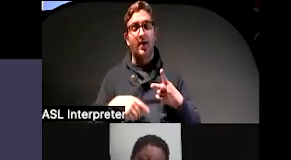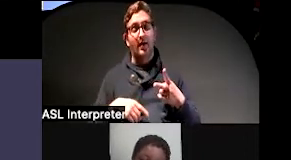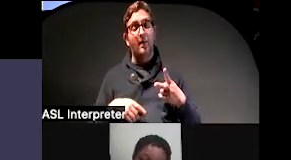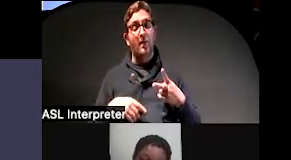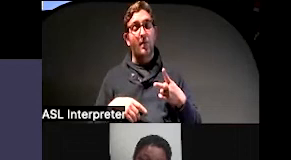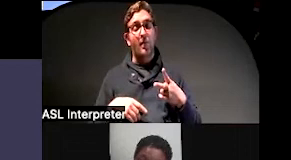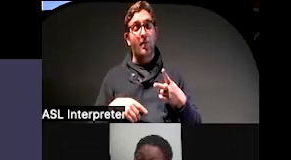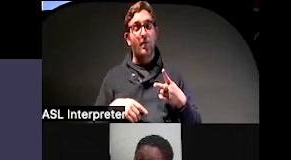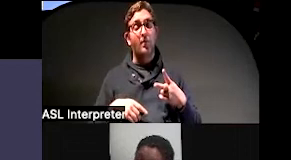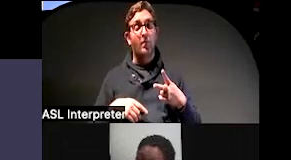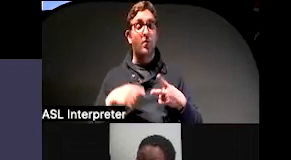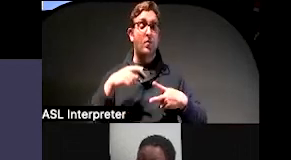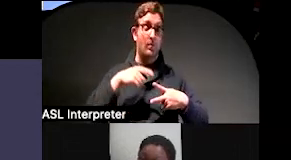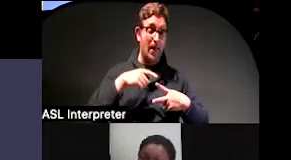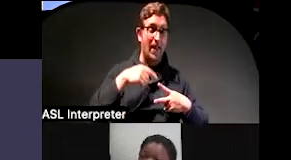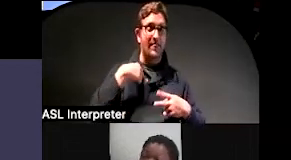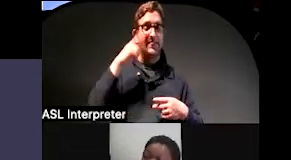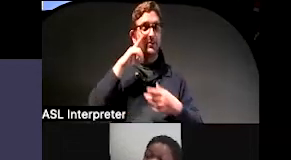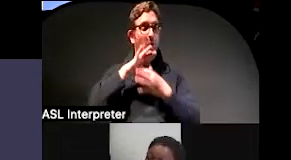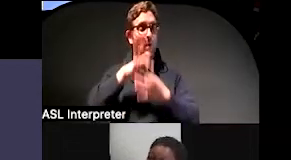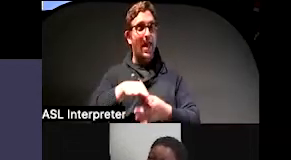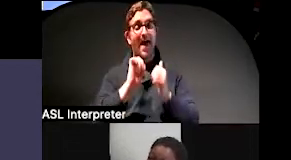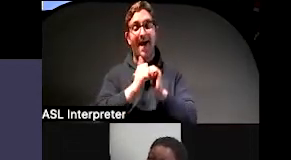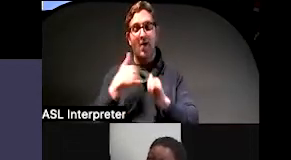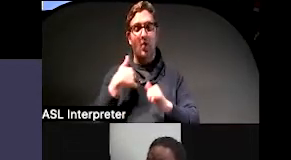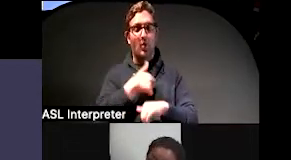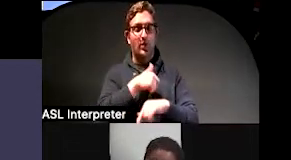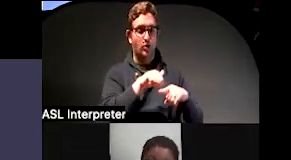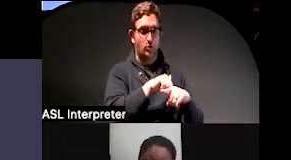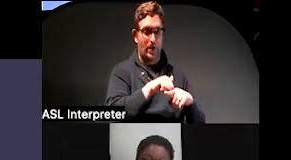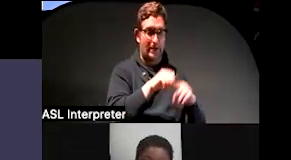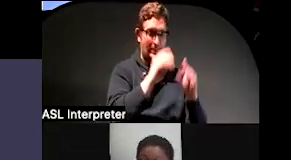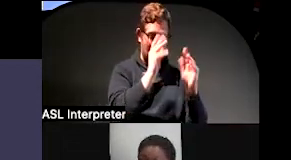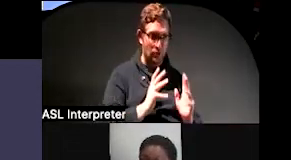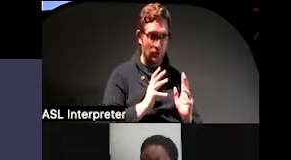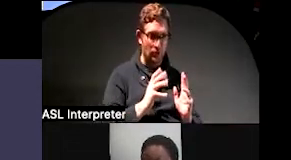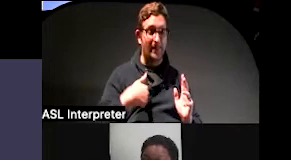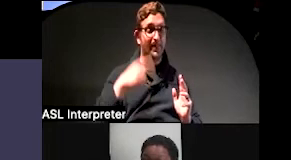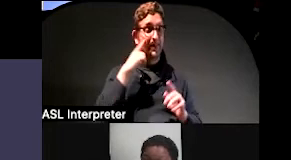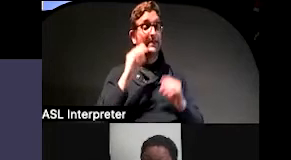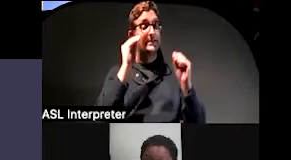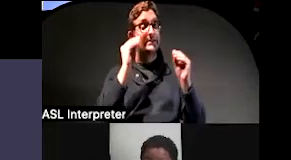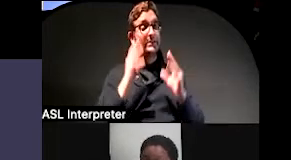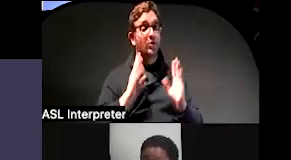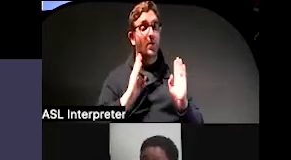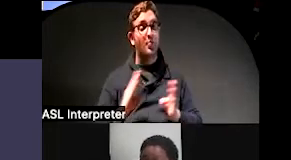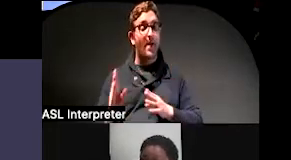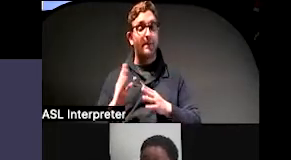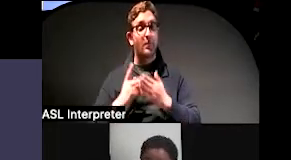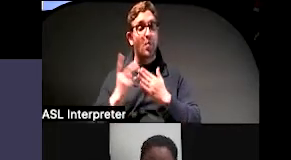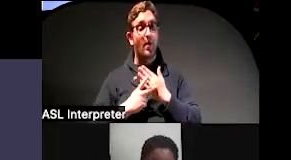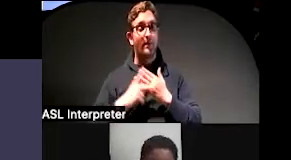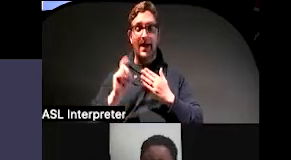think it's related to how we train teachers. So I think teacher prep programs have to step up